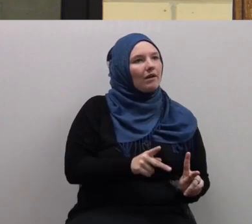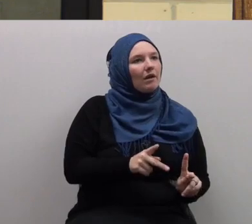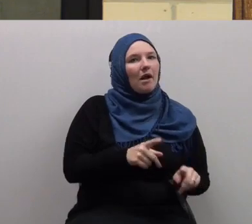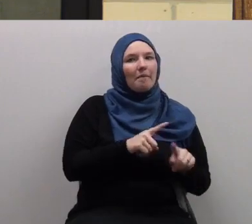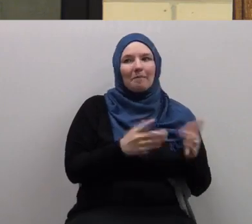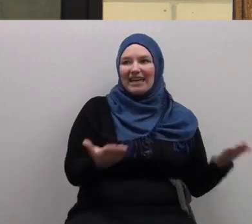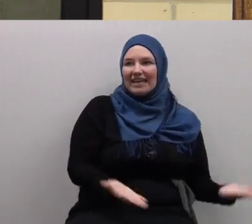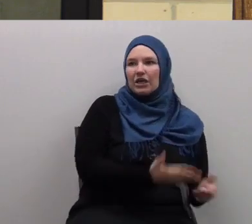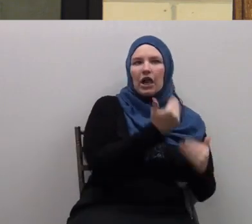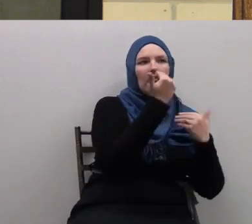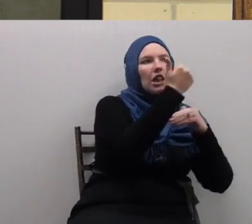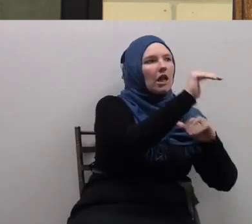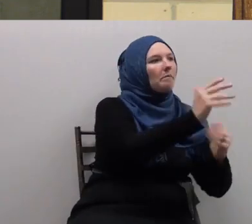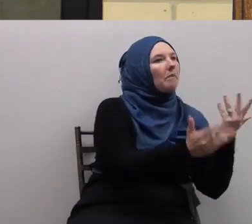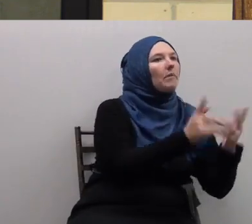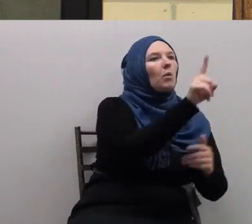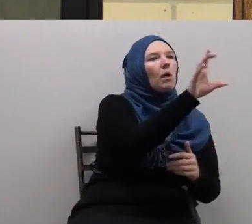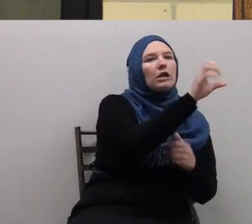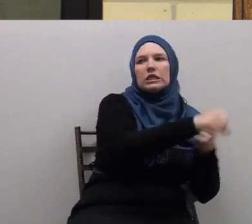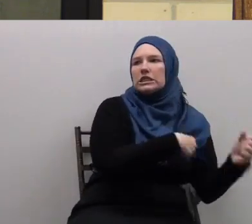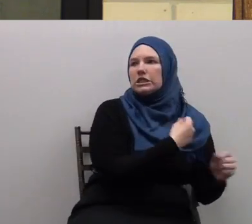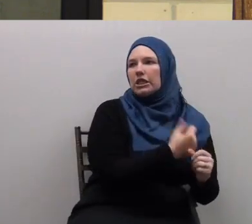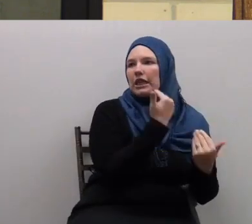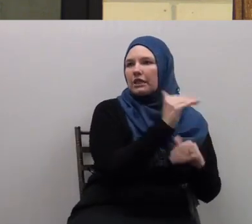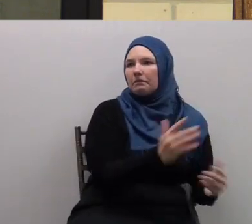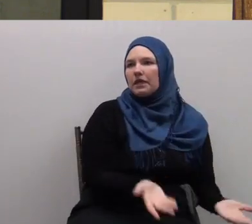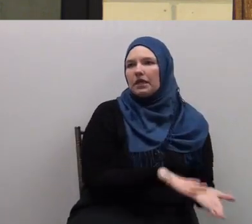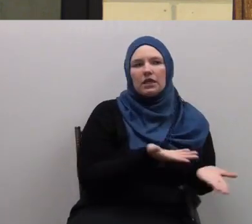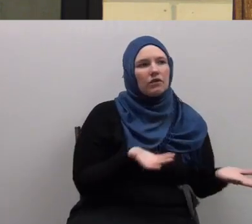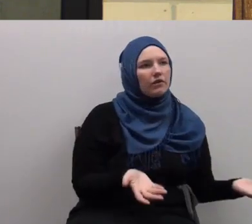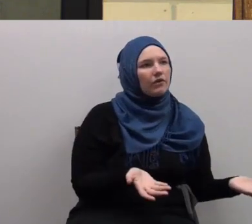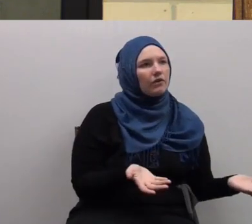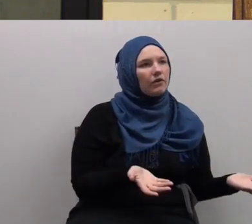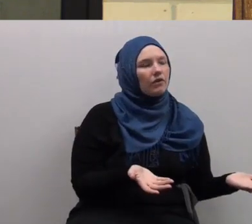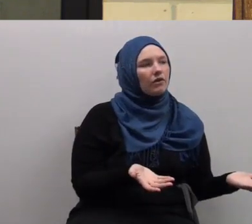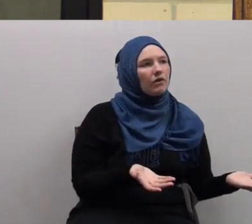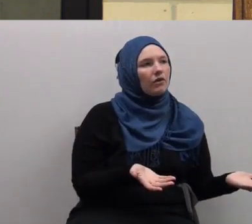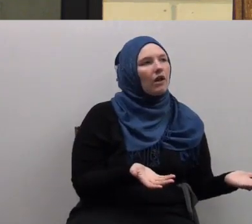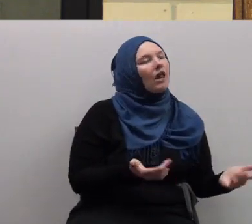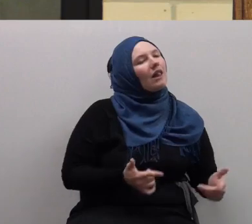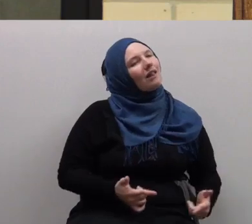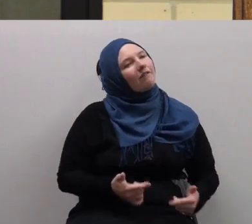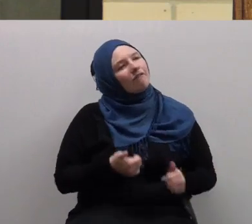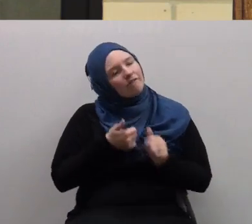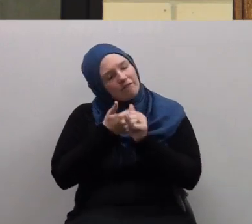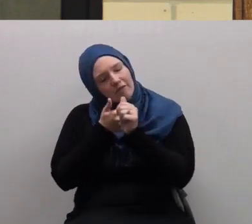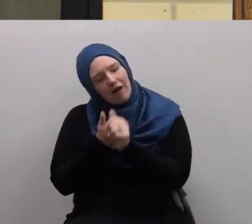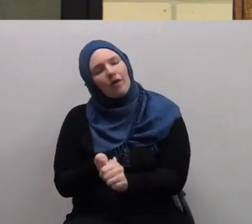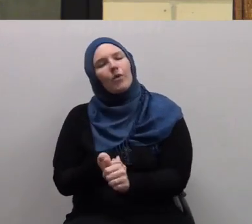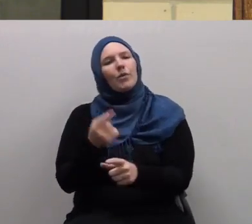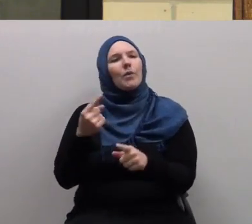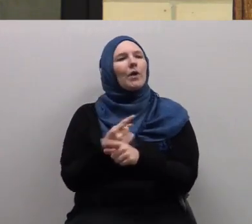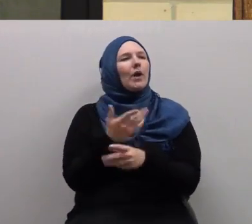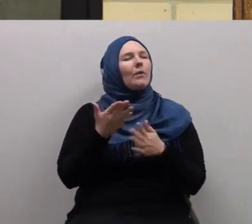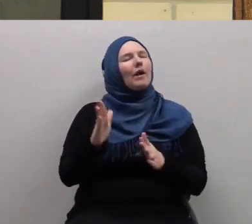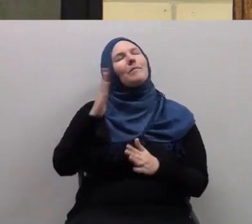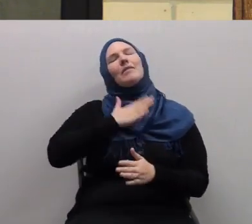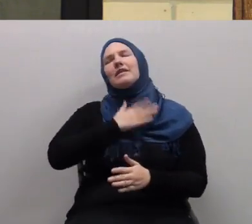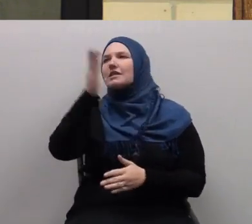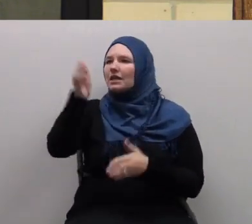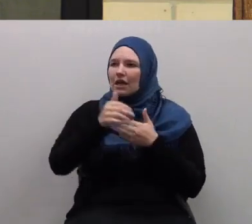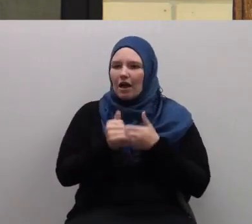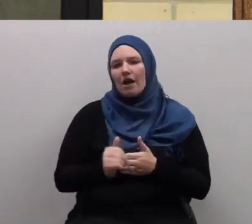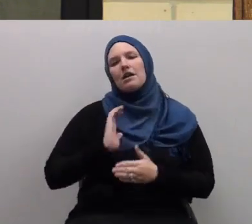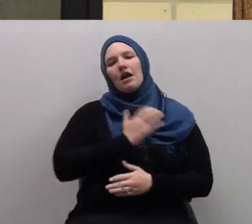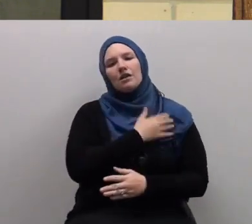so that we lead our life accordingly. May Allah subhanahu wa ta'ala guide us to